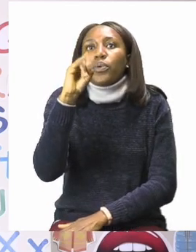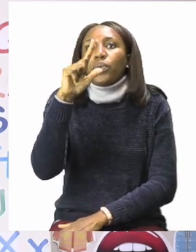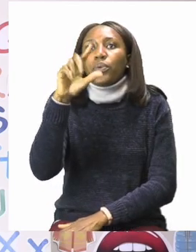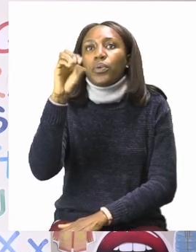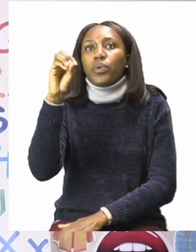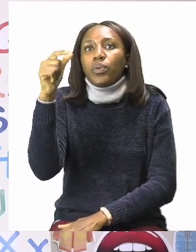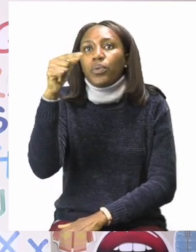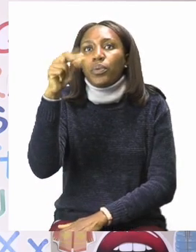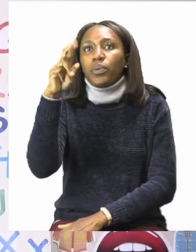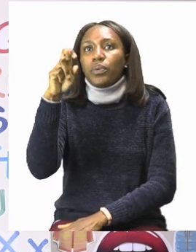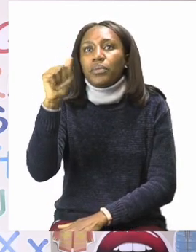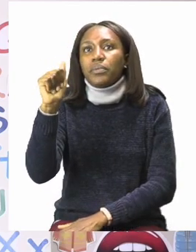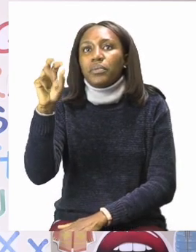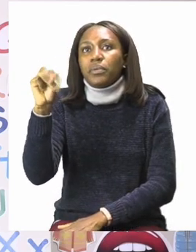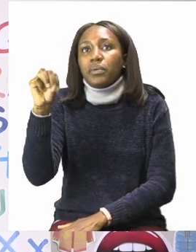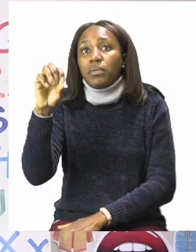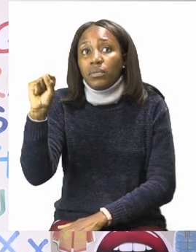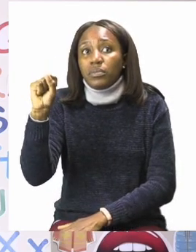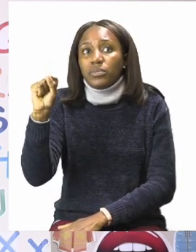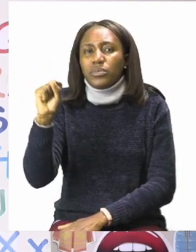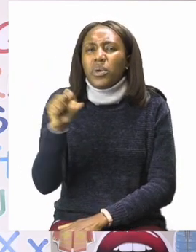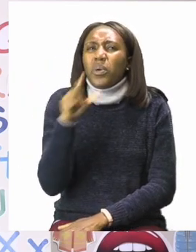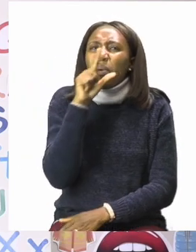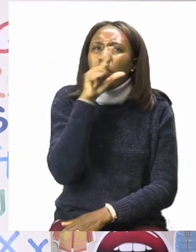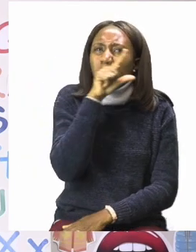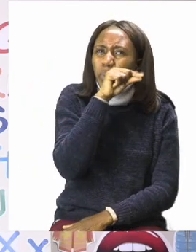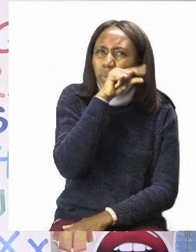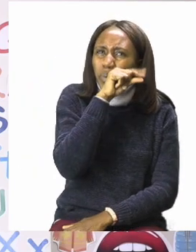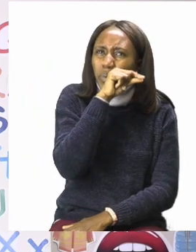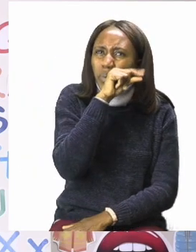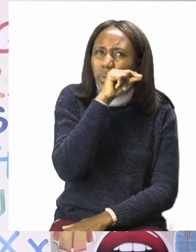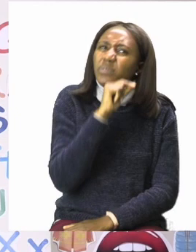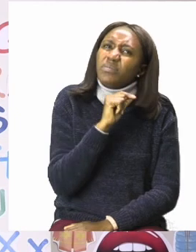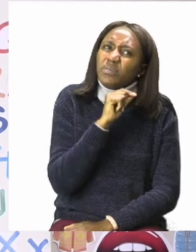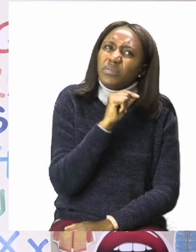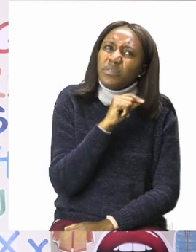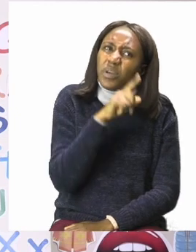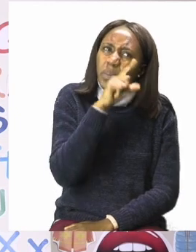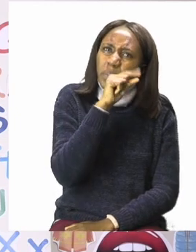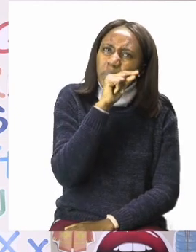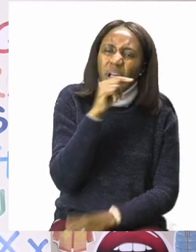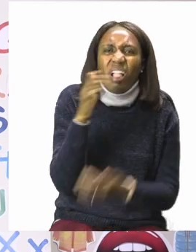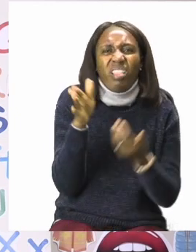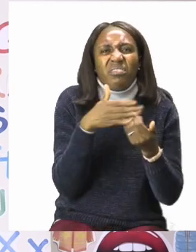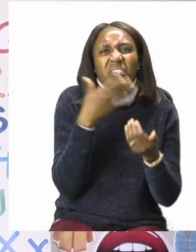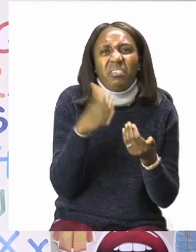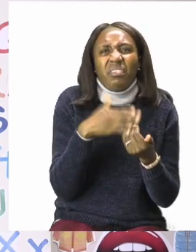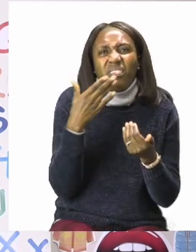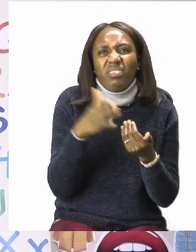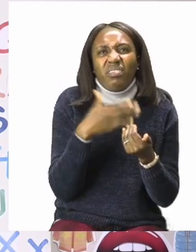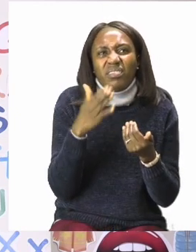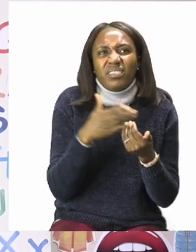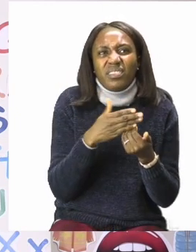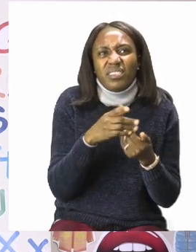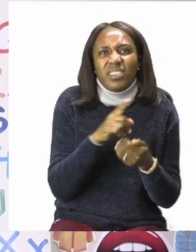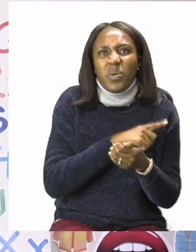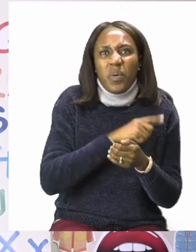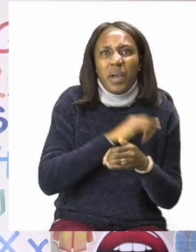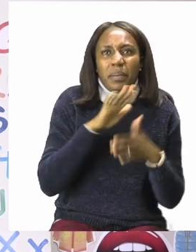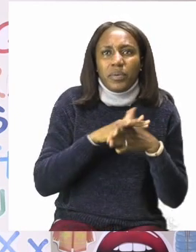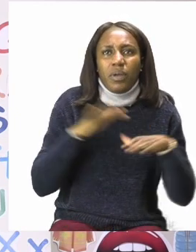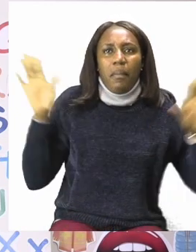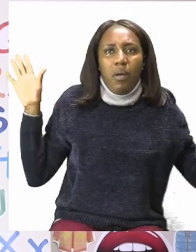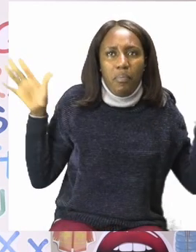first one, a bird. Now, normally birds are quite light, especially because they need to